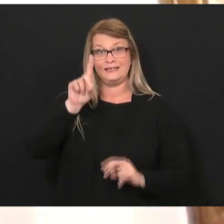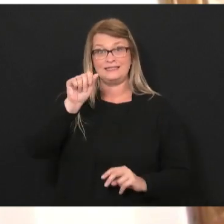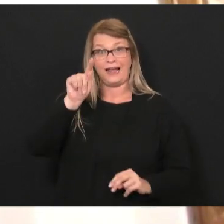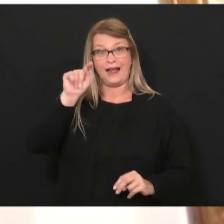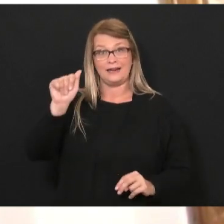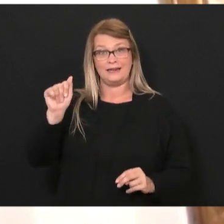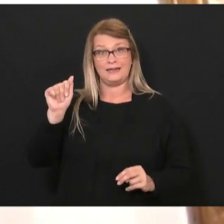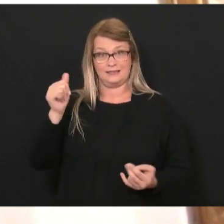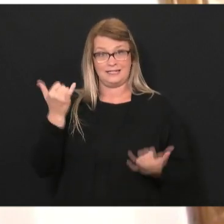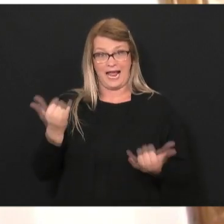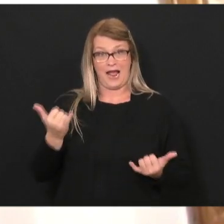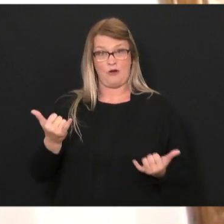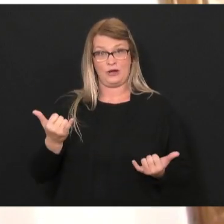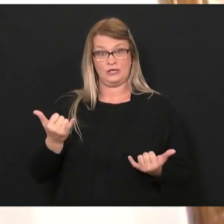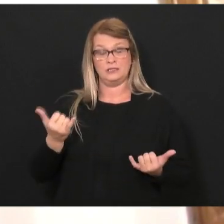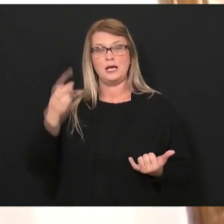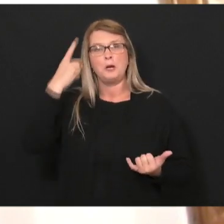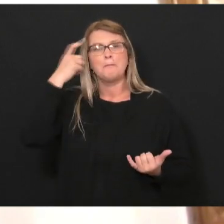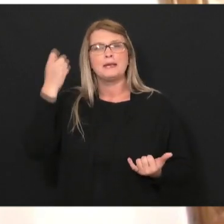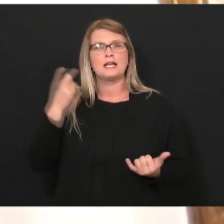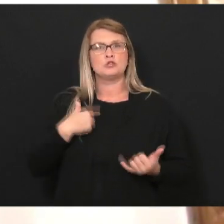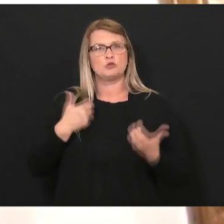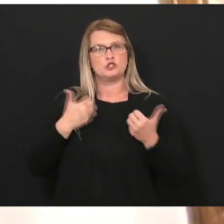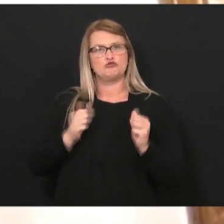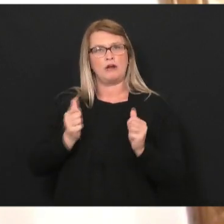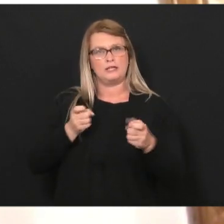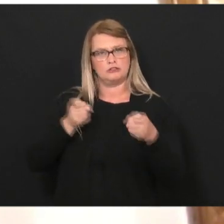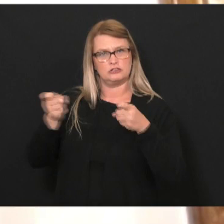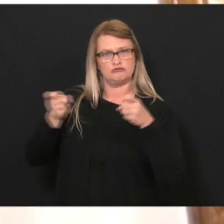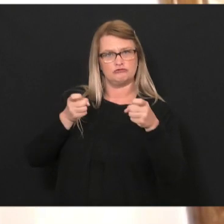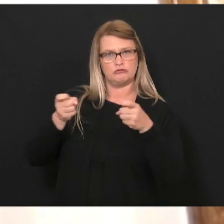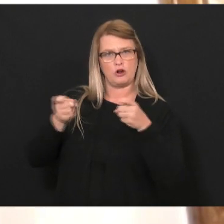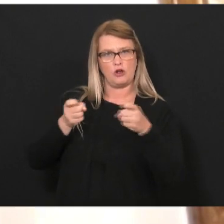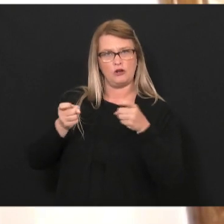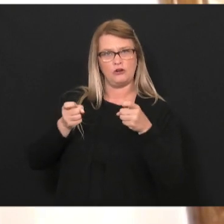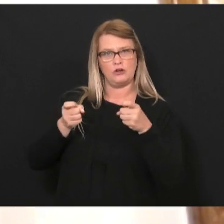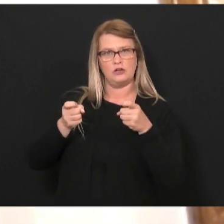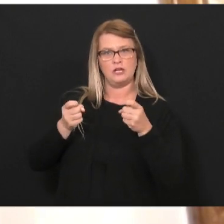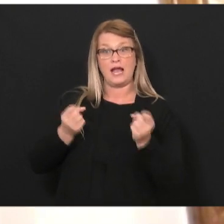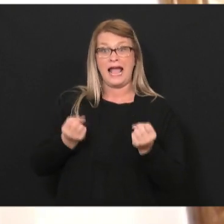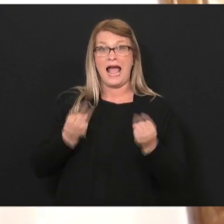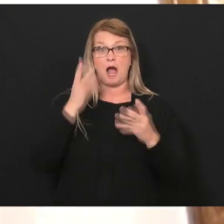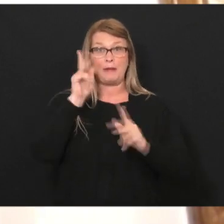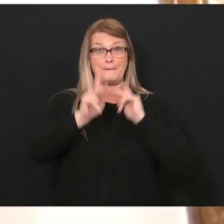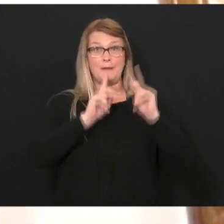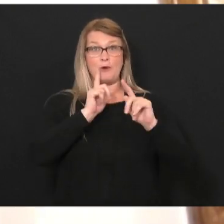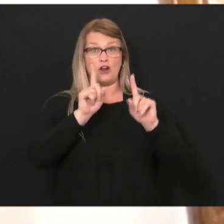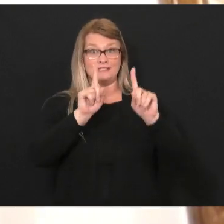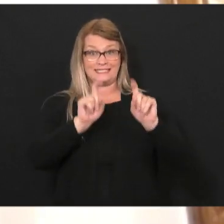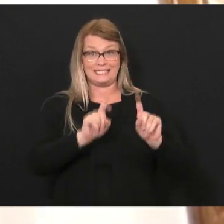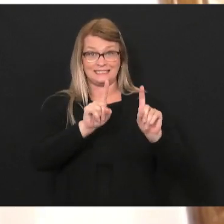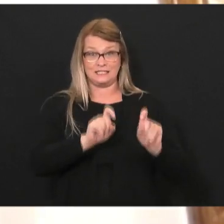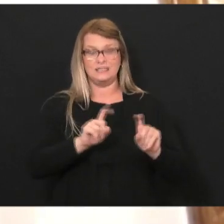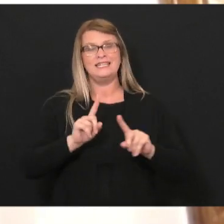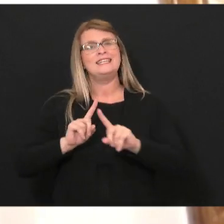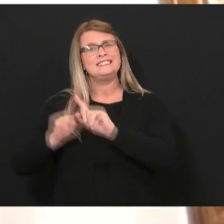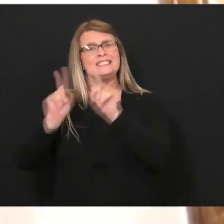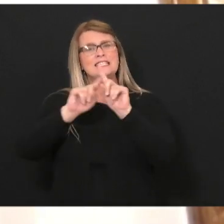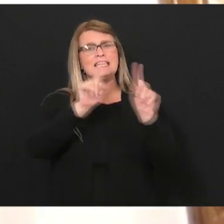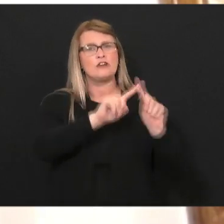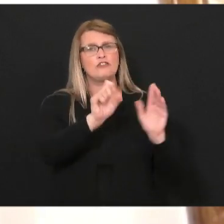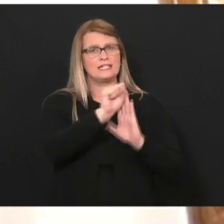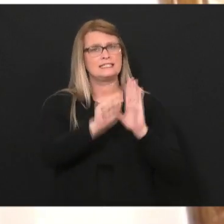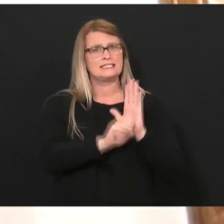are, is because we're trying to control for the number of people tested. So different states obviously have